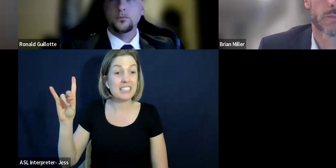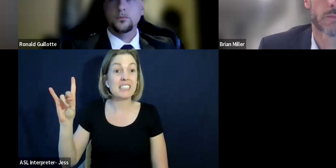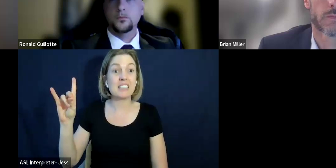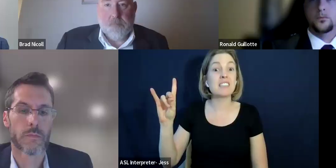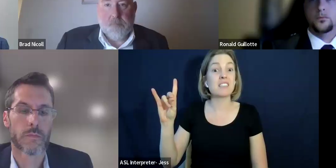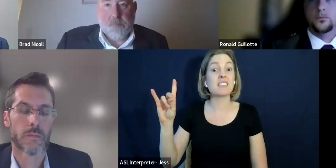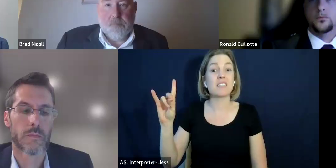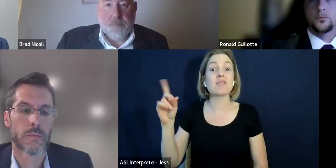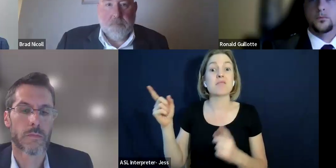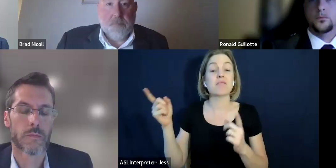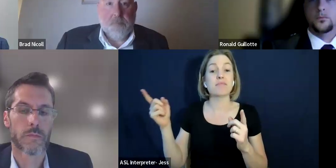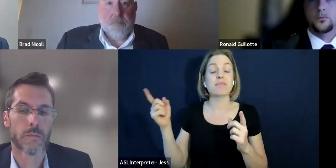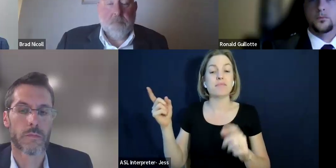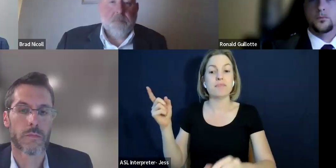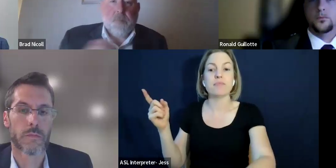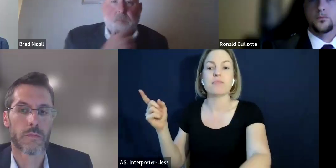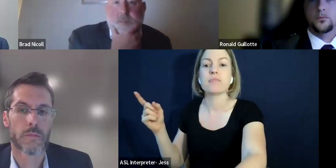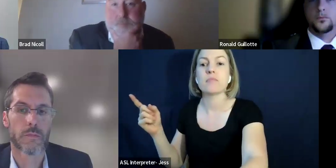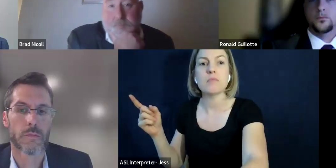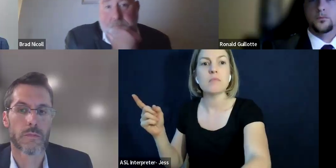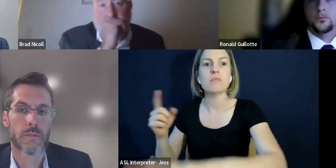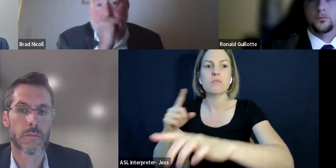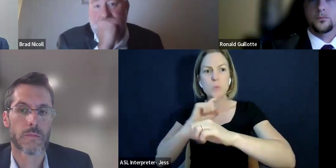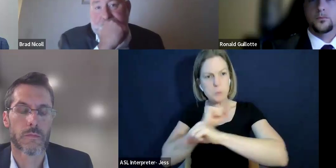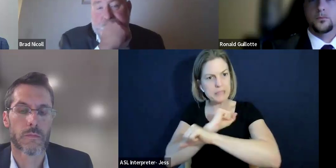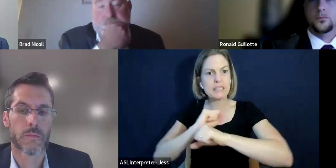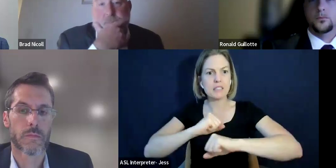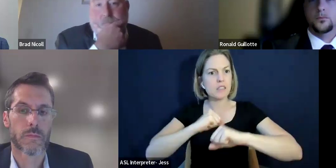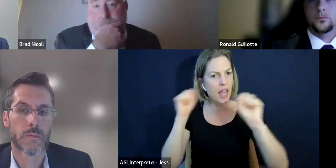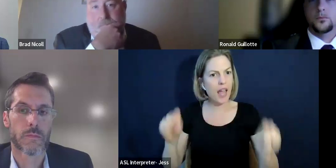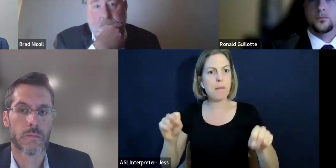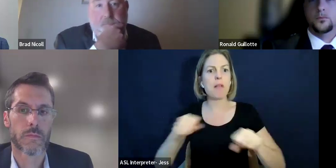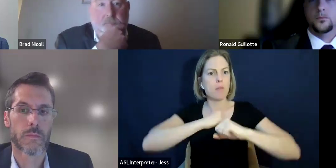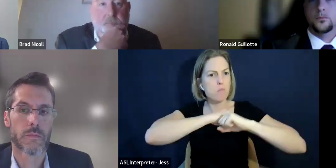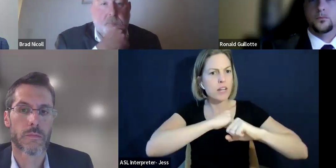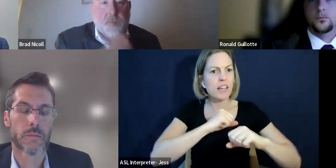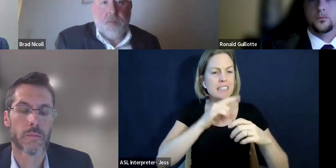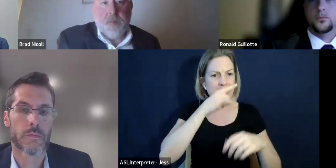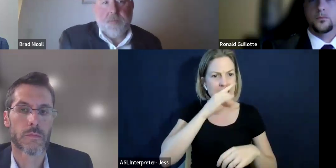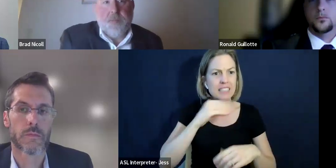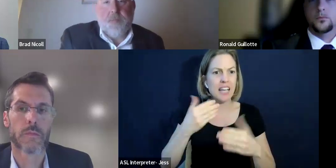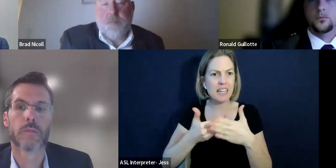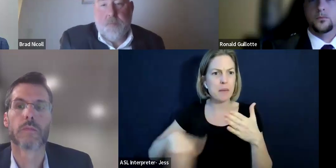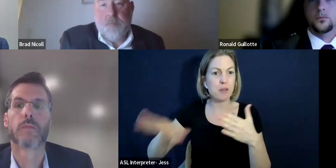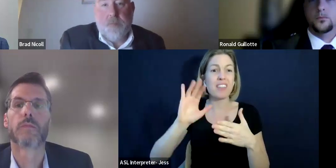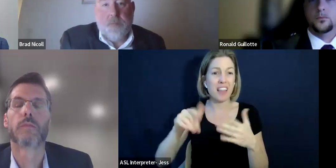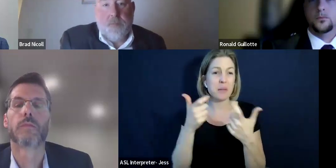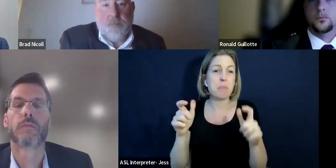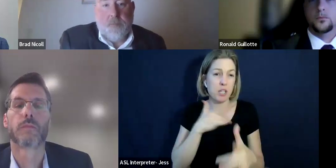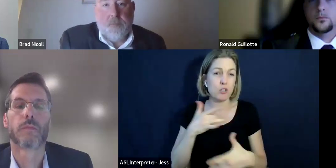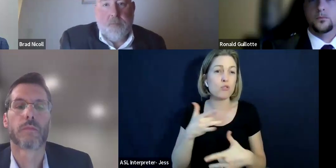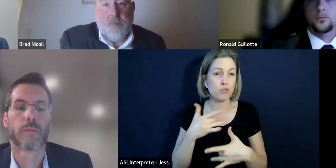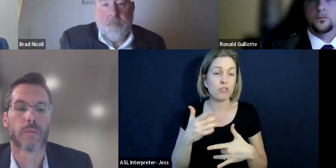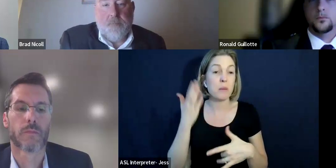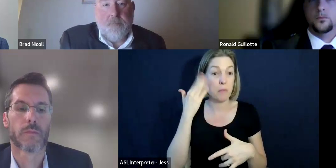things to protect our kids and the neighbors. And that's one of the bigger concerns we have